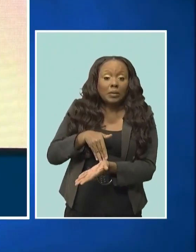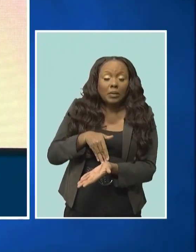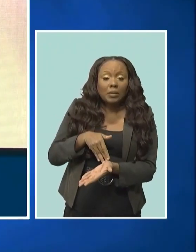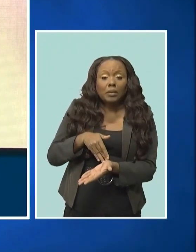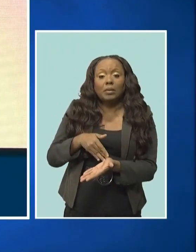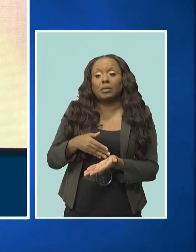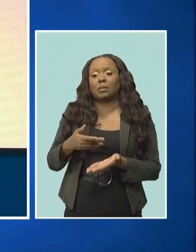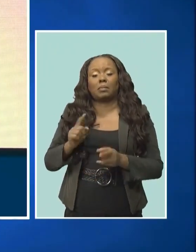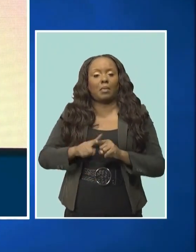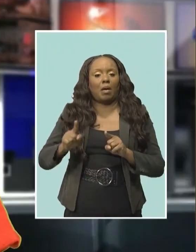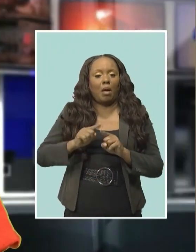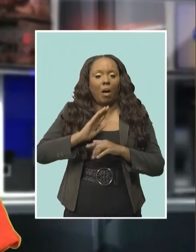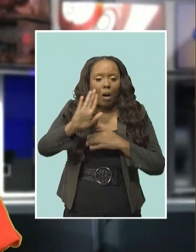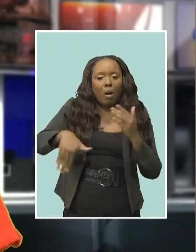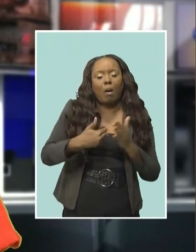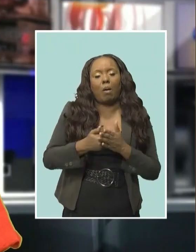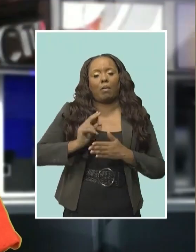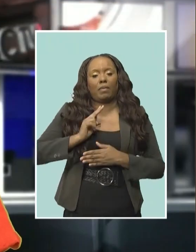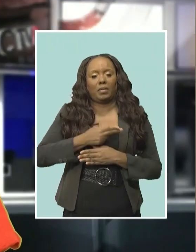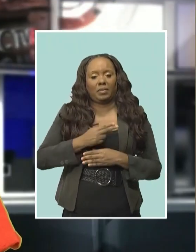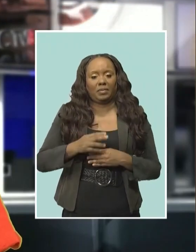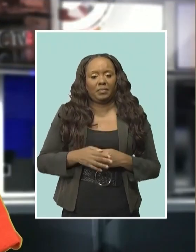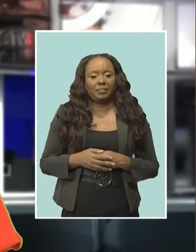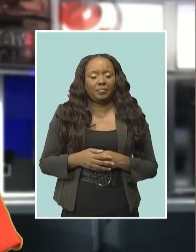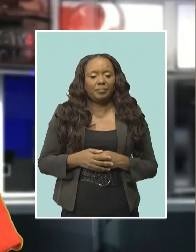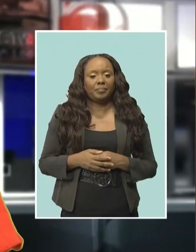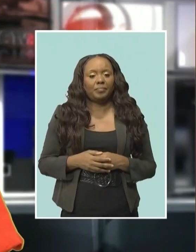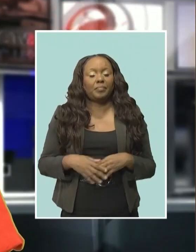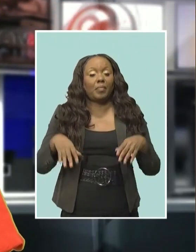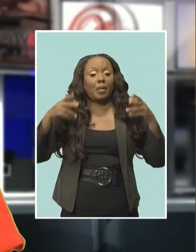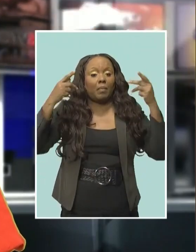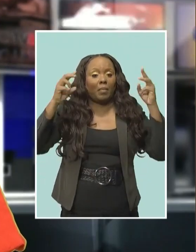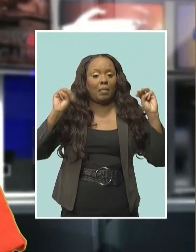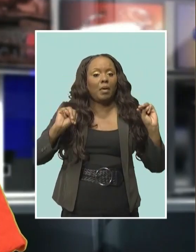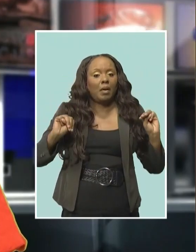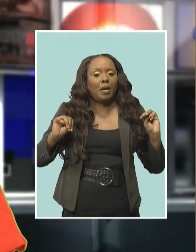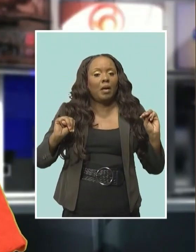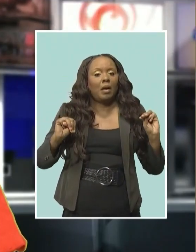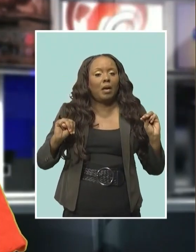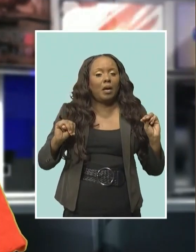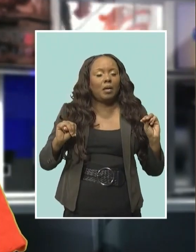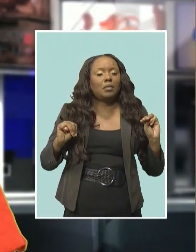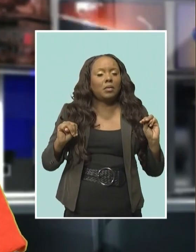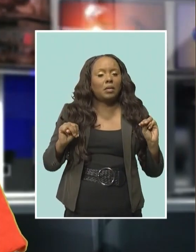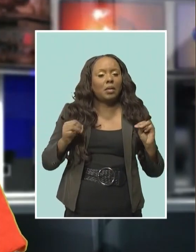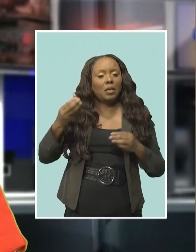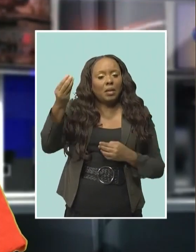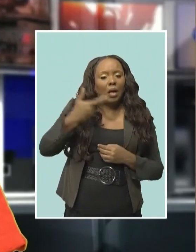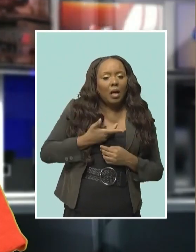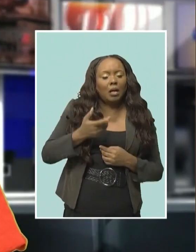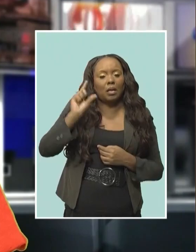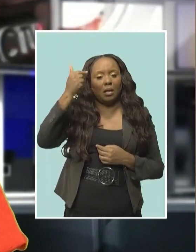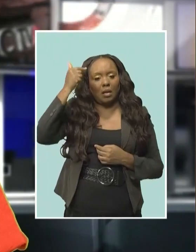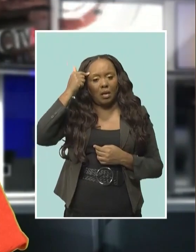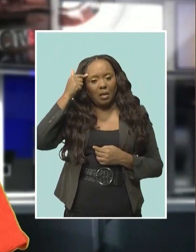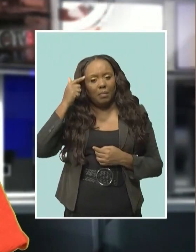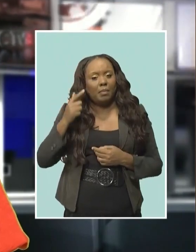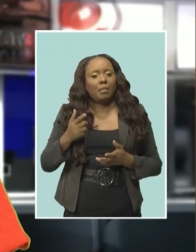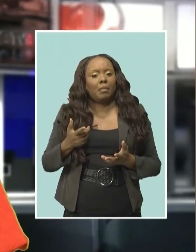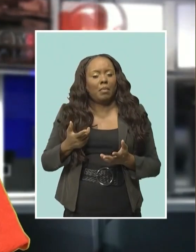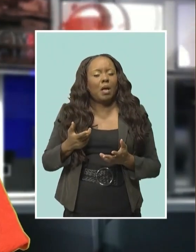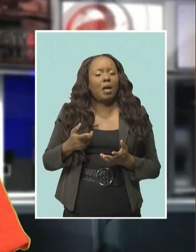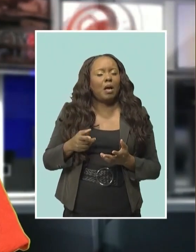nation? Prime Minister Motley also gave an indication that government is now setting up its sights on